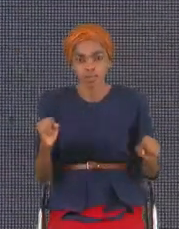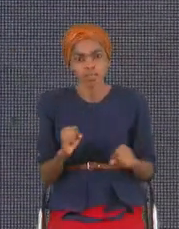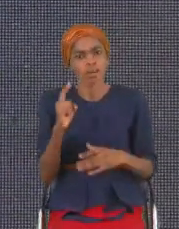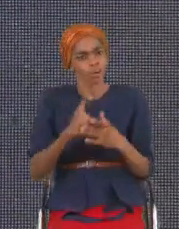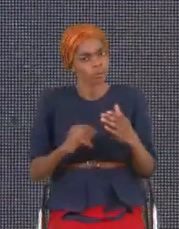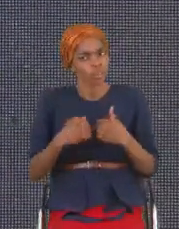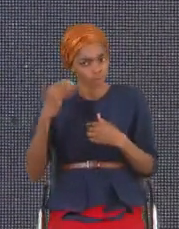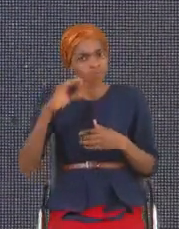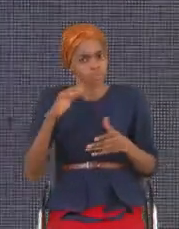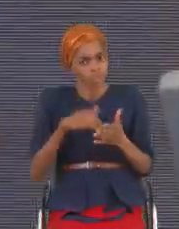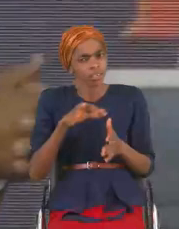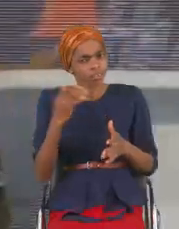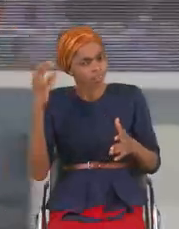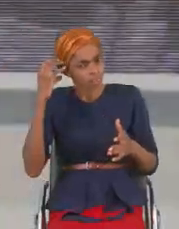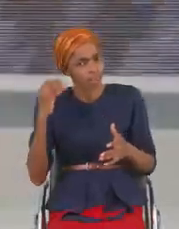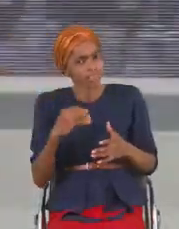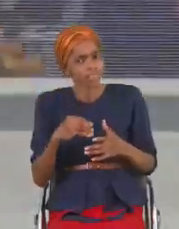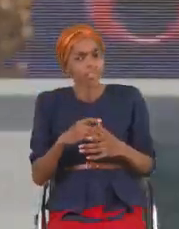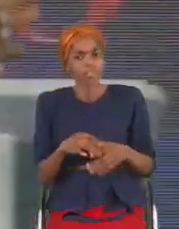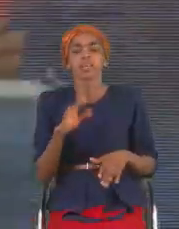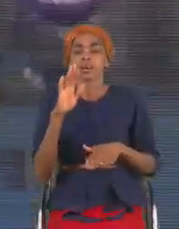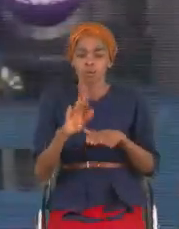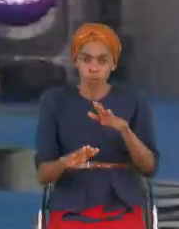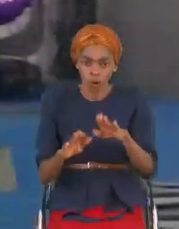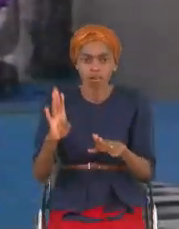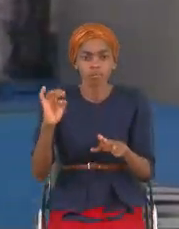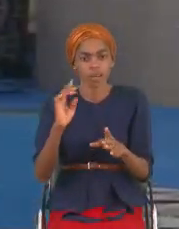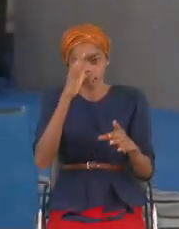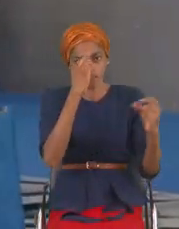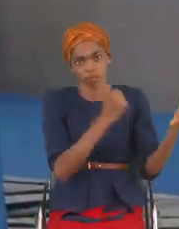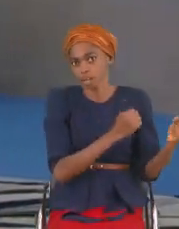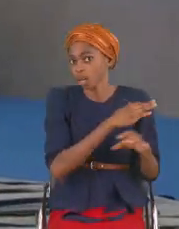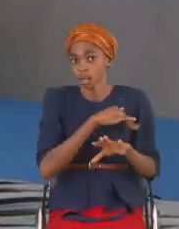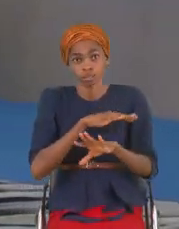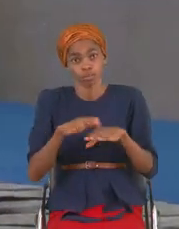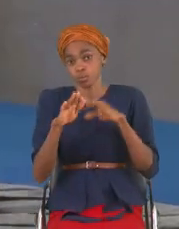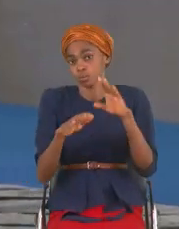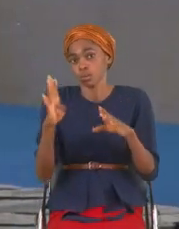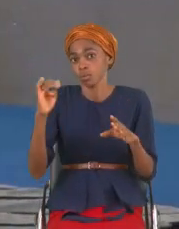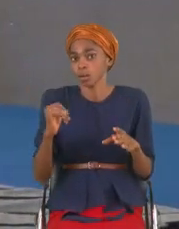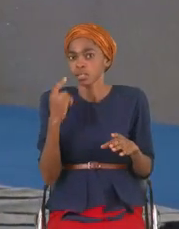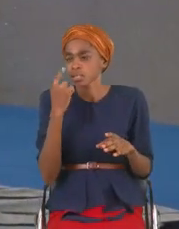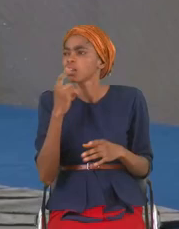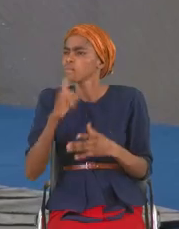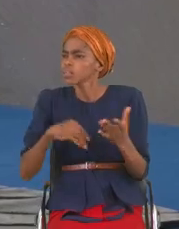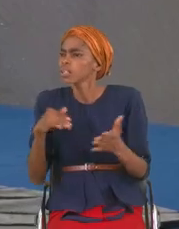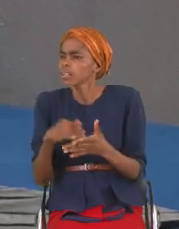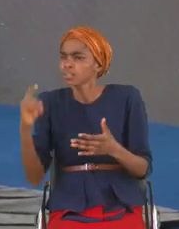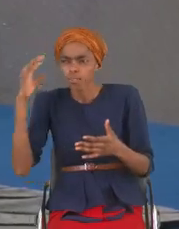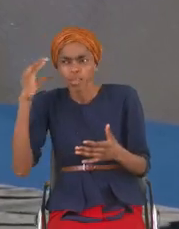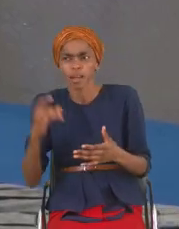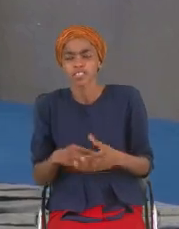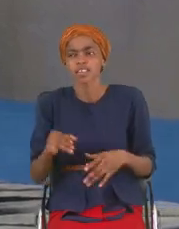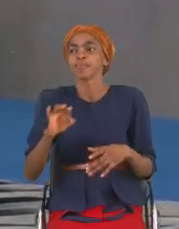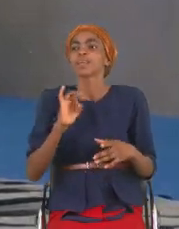you heard of me? Walk by faith and don't walk by sight. What have you heard of me? I